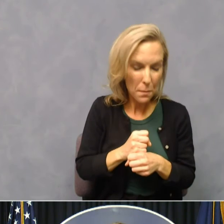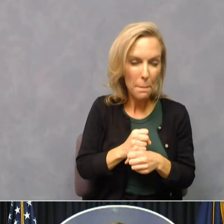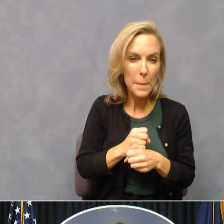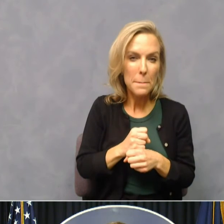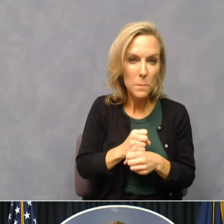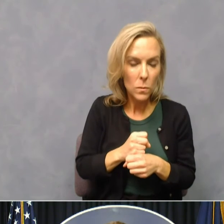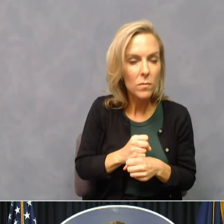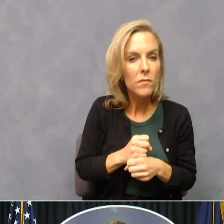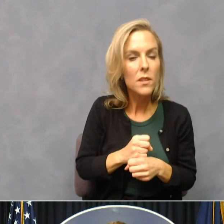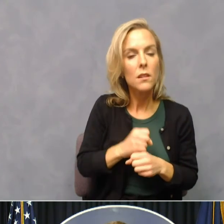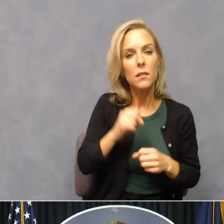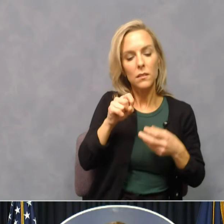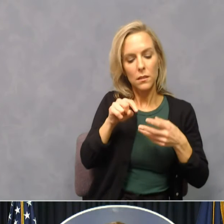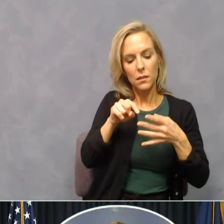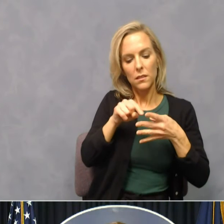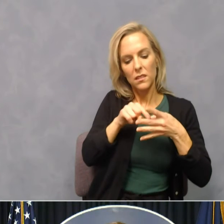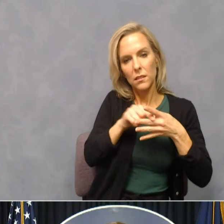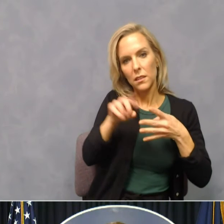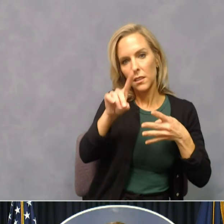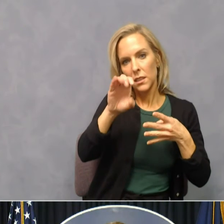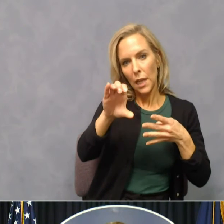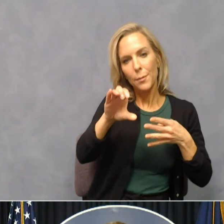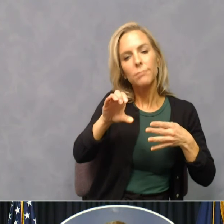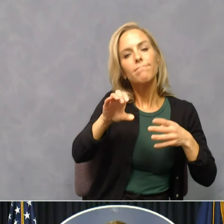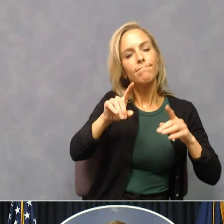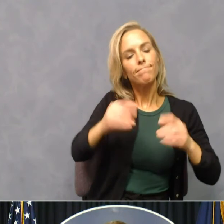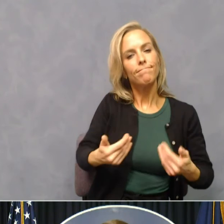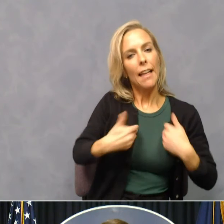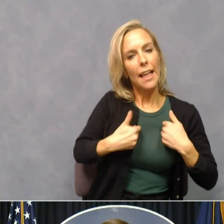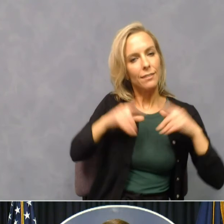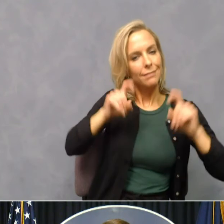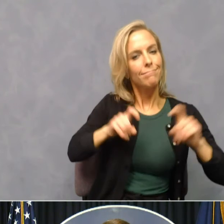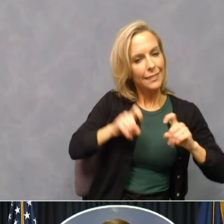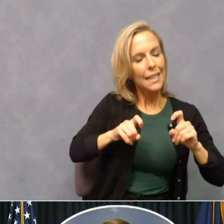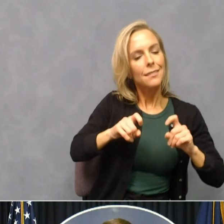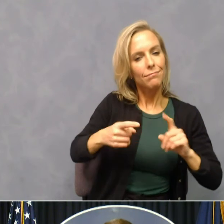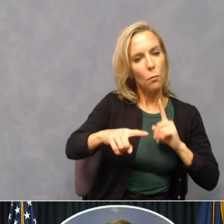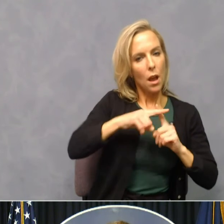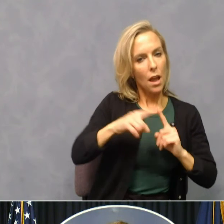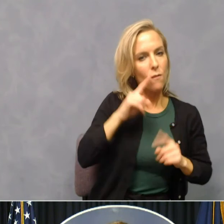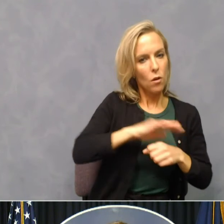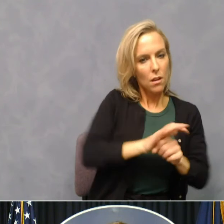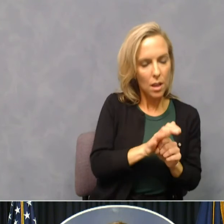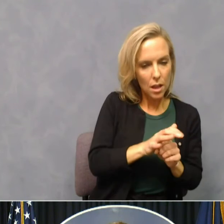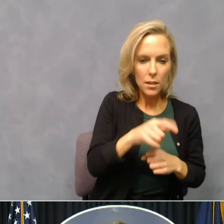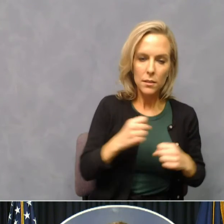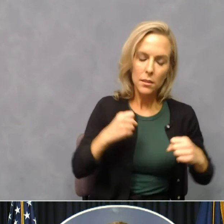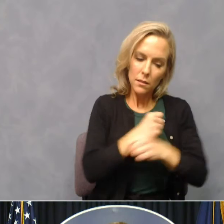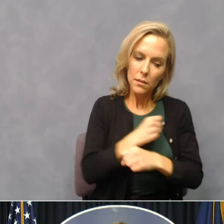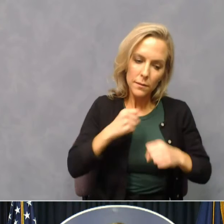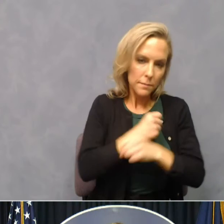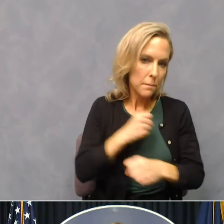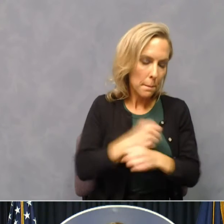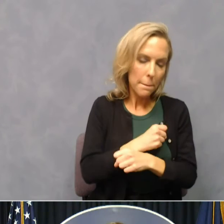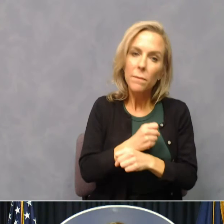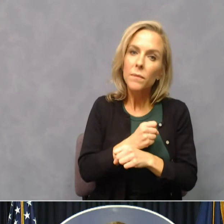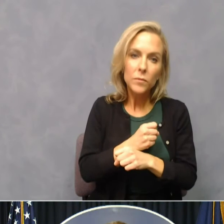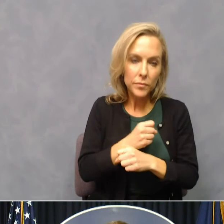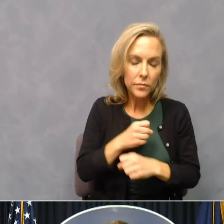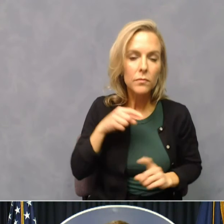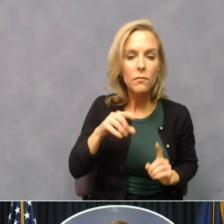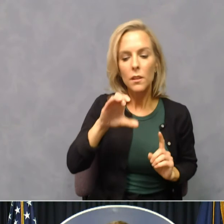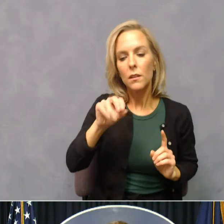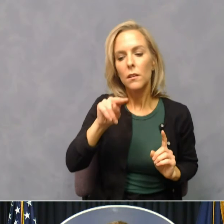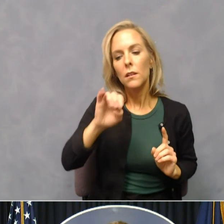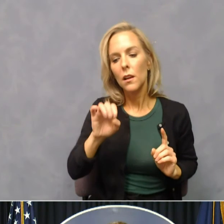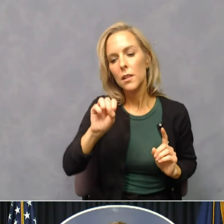December, he tested positive for the virus, passing weeks later after a hard-fought battle. Connie Smith, Med Center Health's